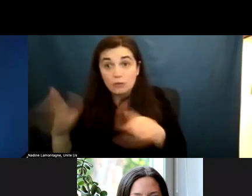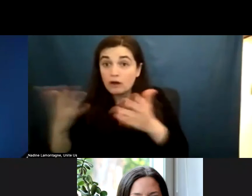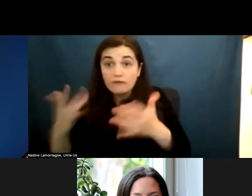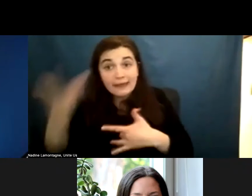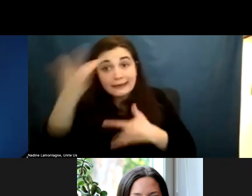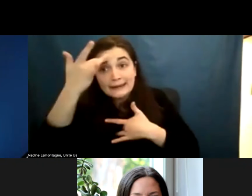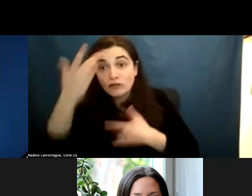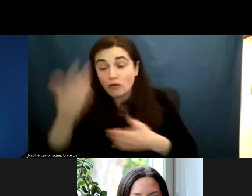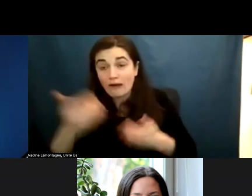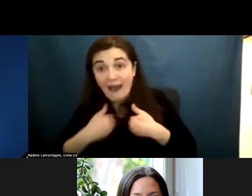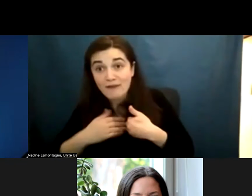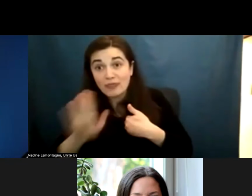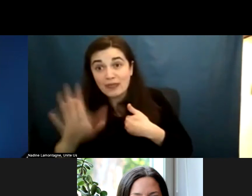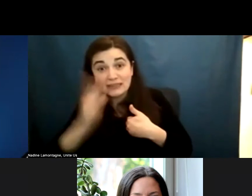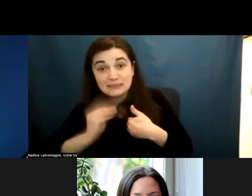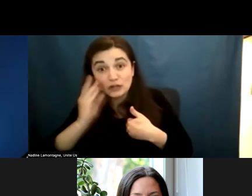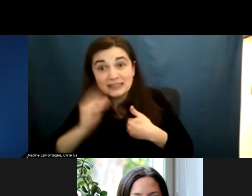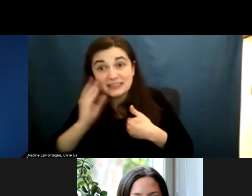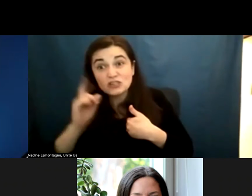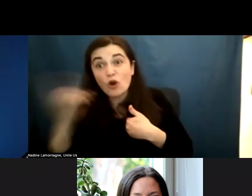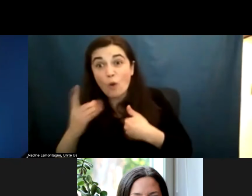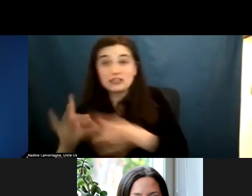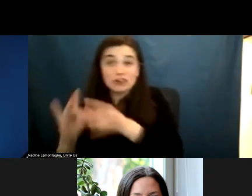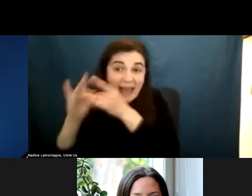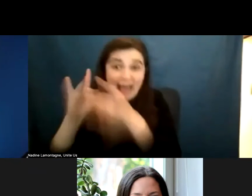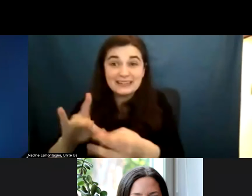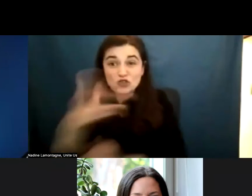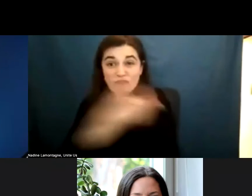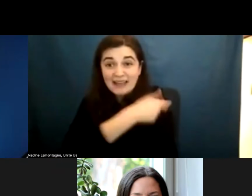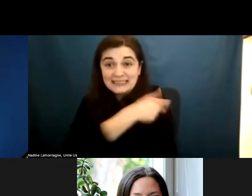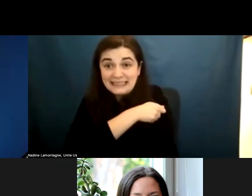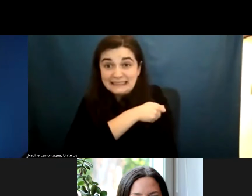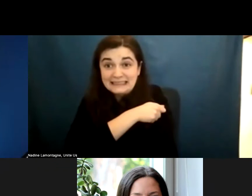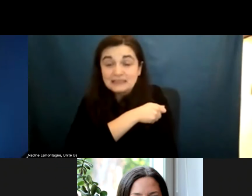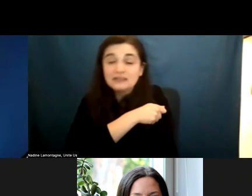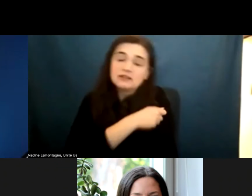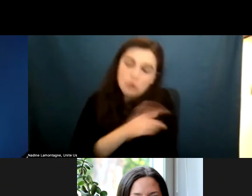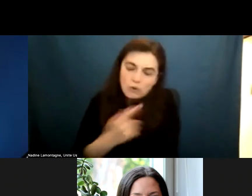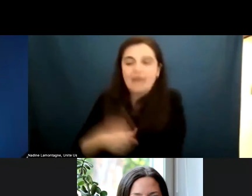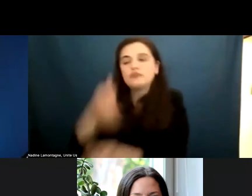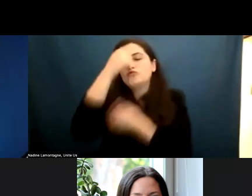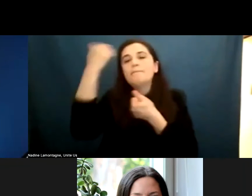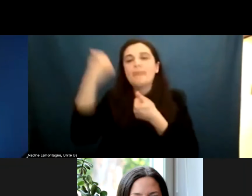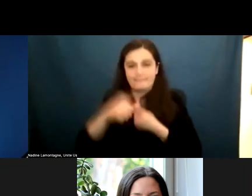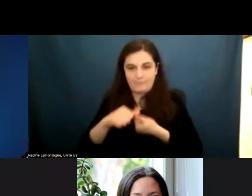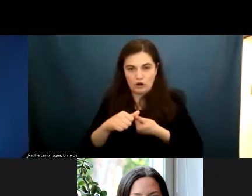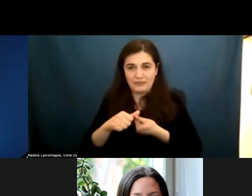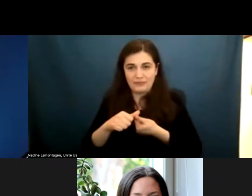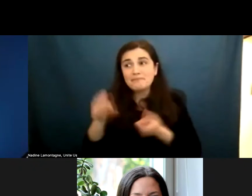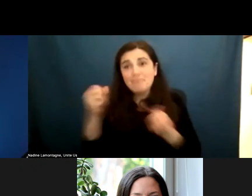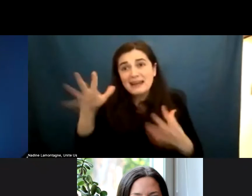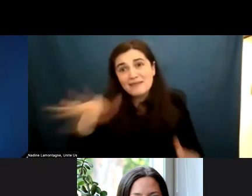has experienced are attributable to vaccines. So we really have to remember that many of these people are not bad people.